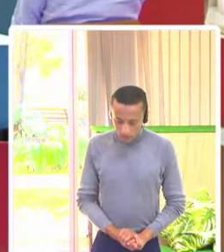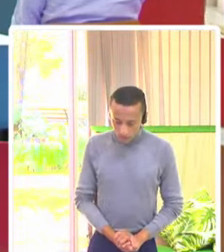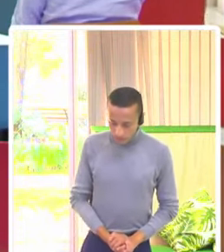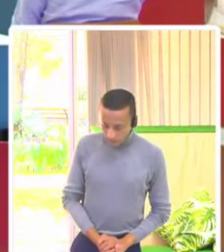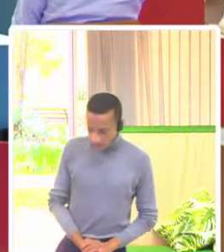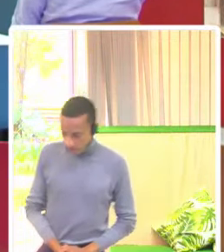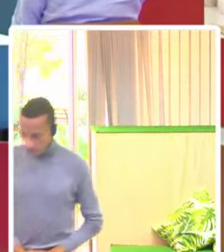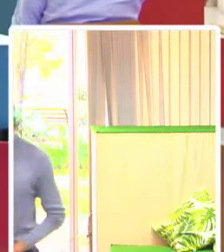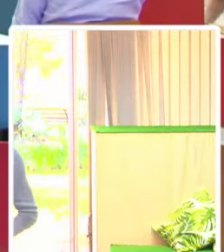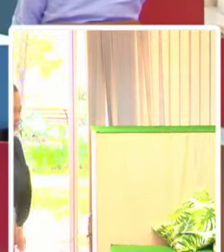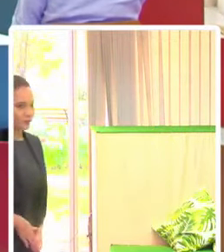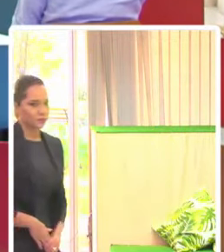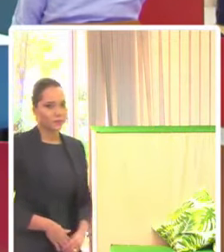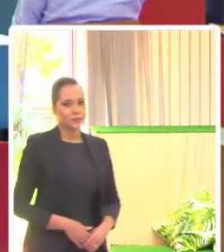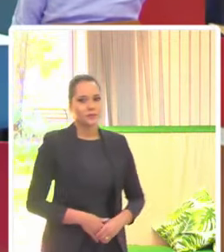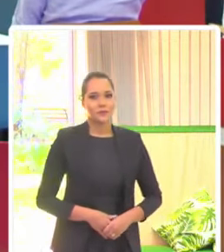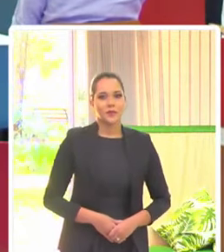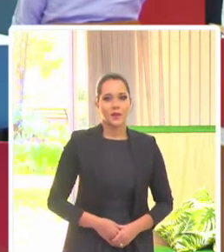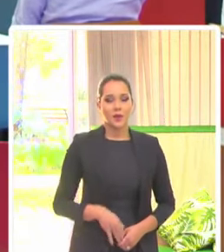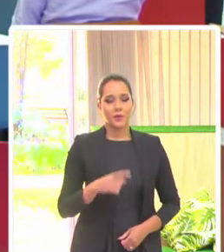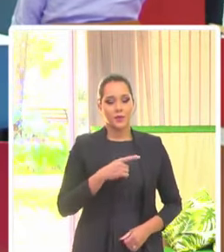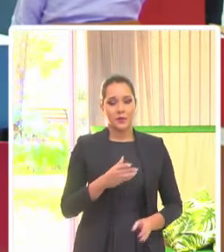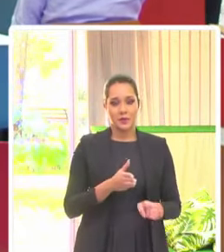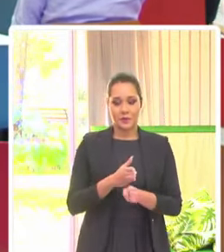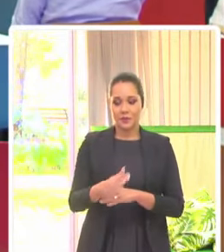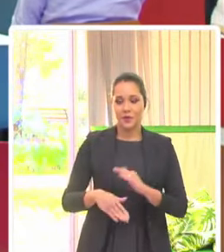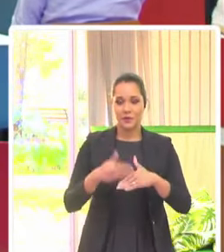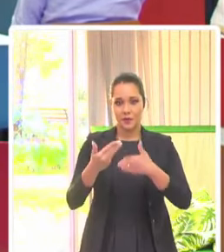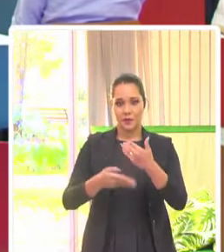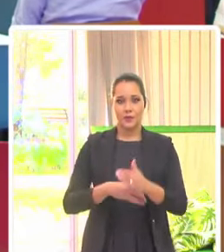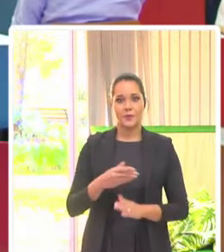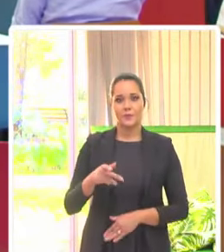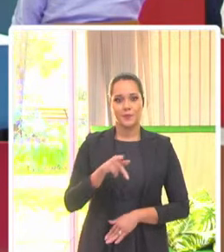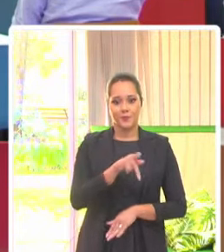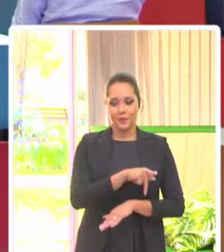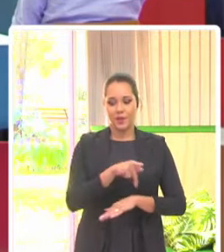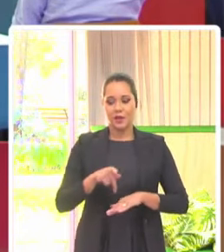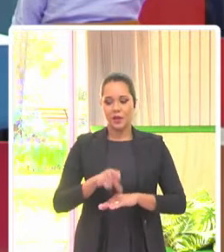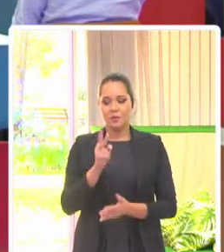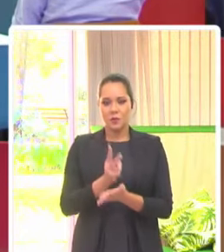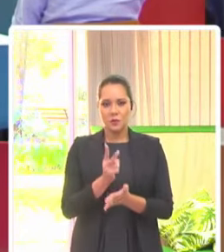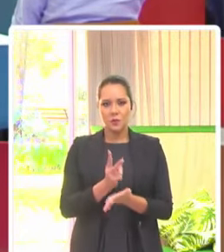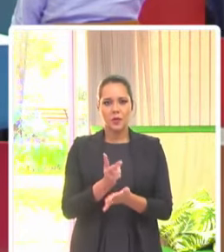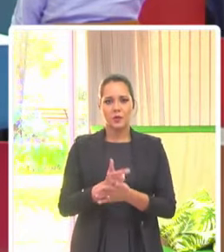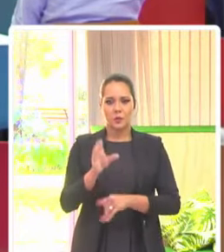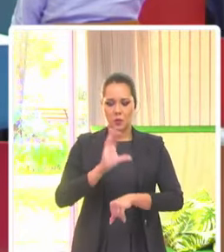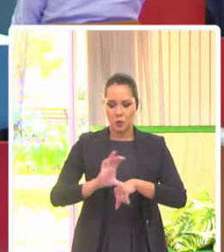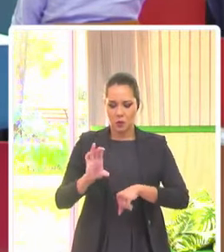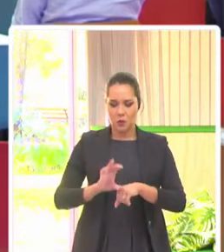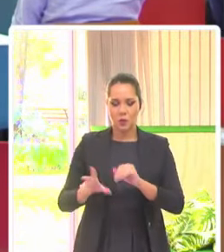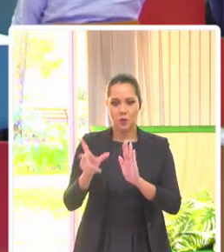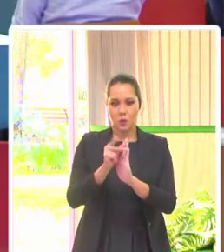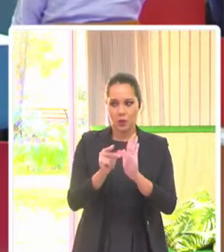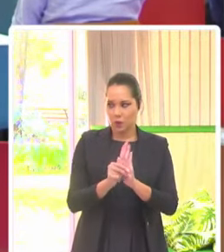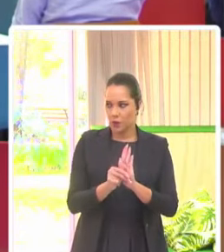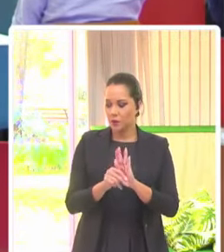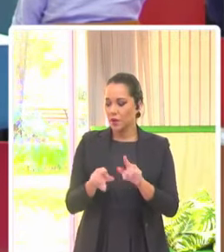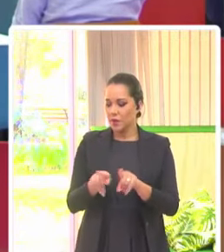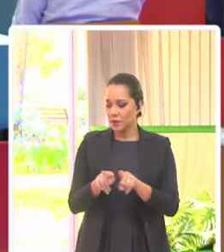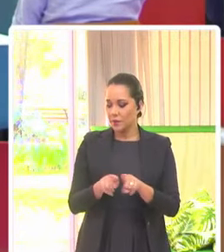So we have still the same format of courses and content, and we are still training